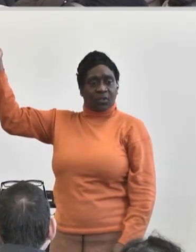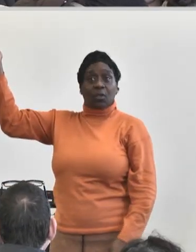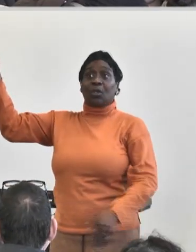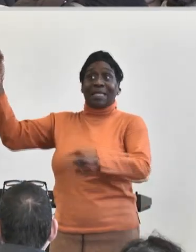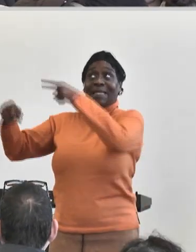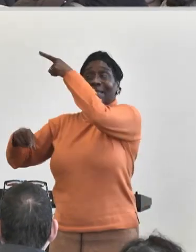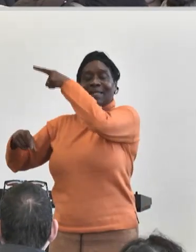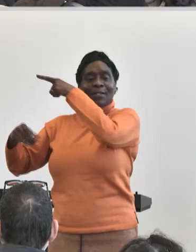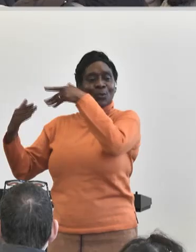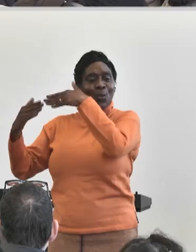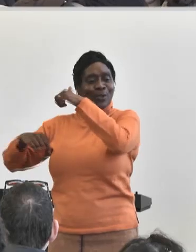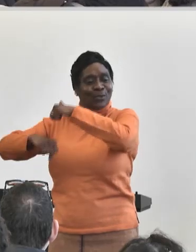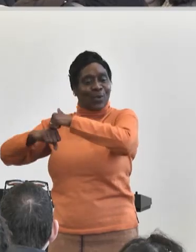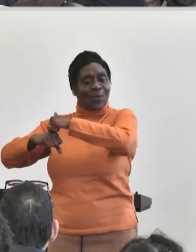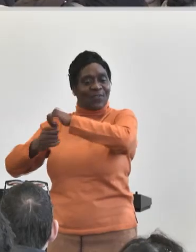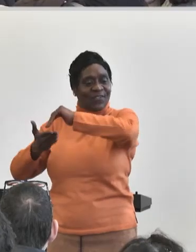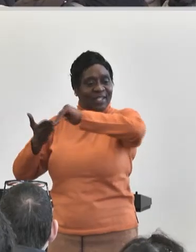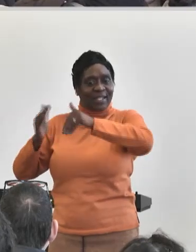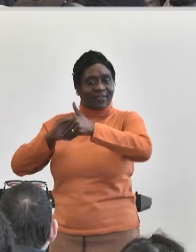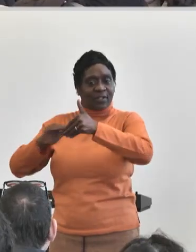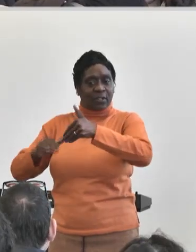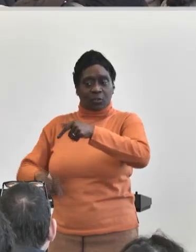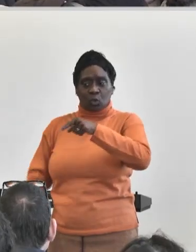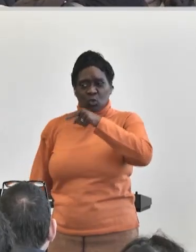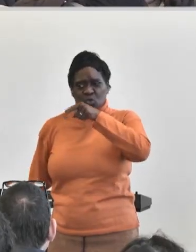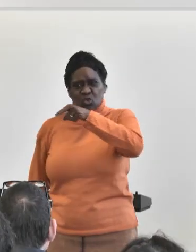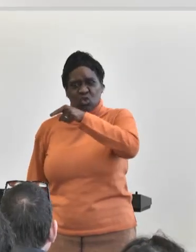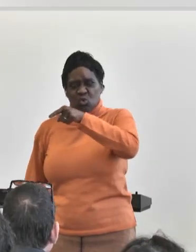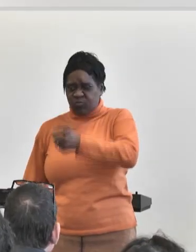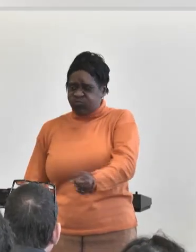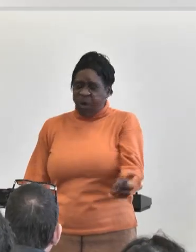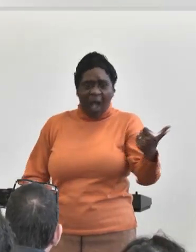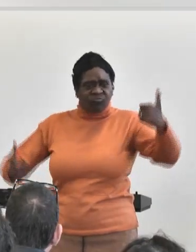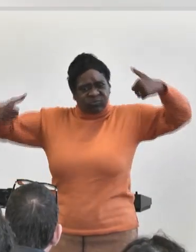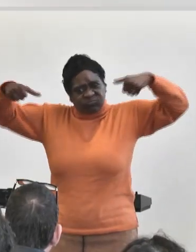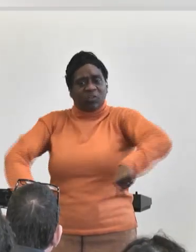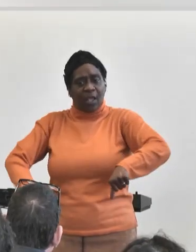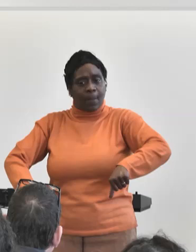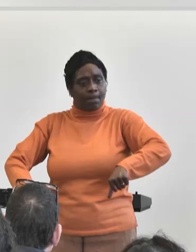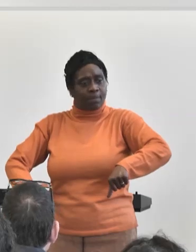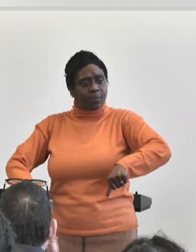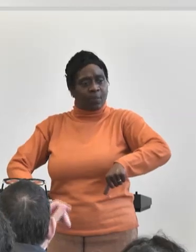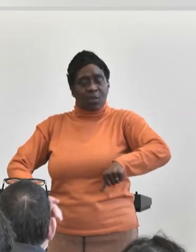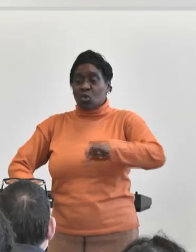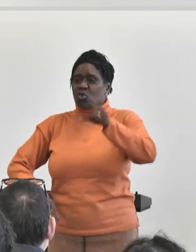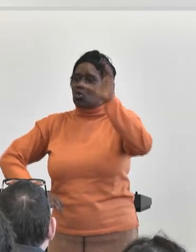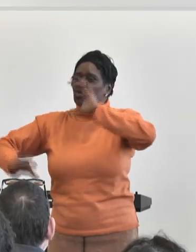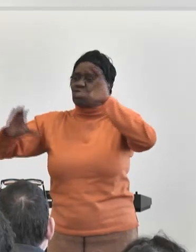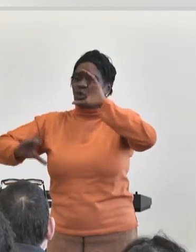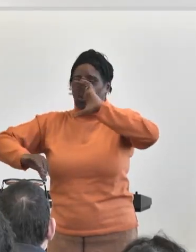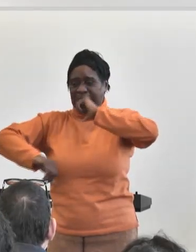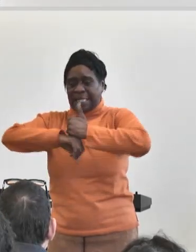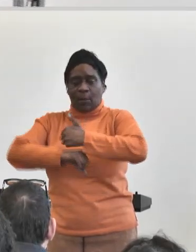forgiveness. La piedra angular del perdón. You threw it away. Ustedes la botaron. In your search to build